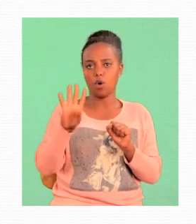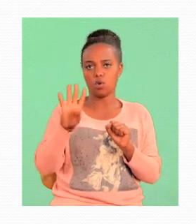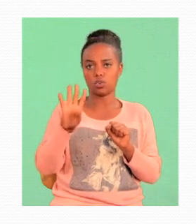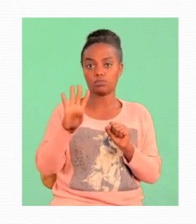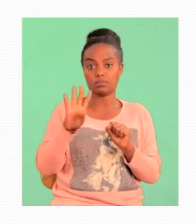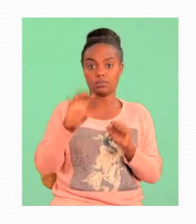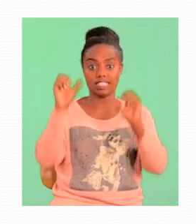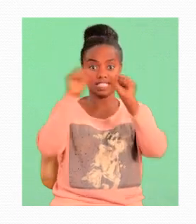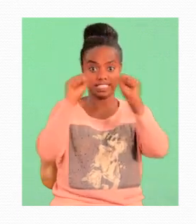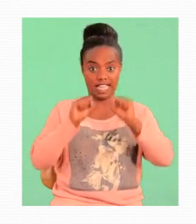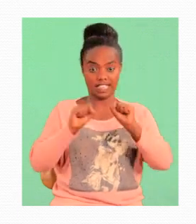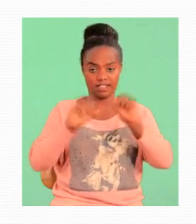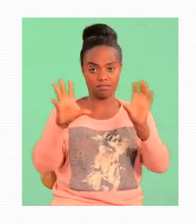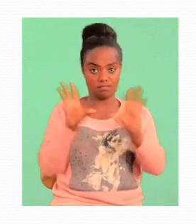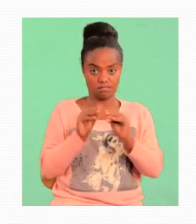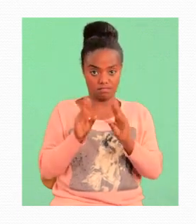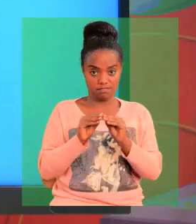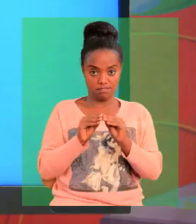it's a set.